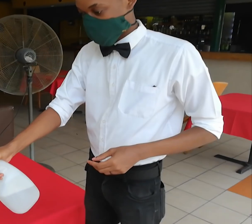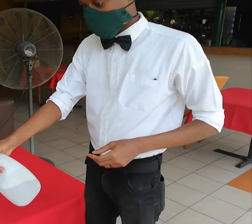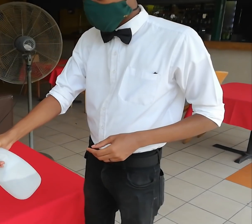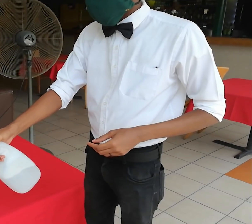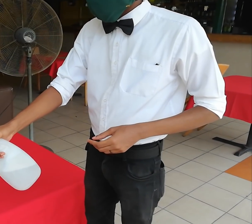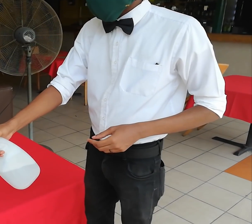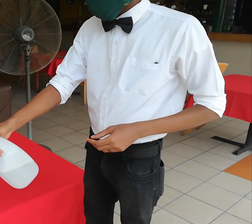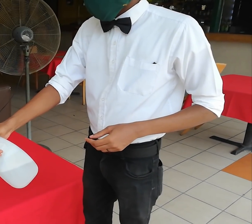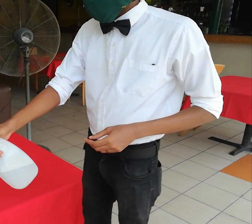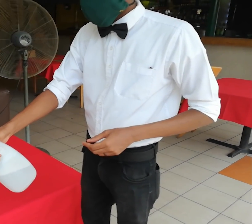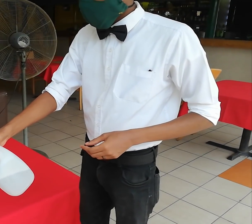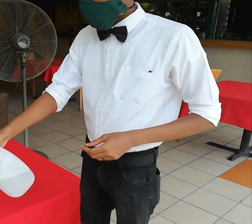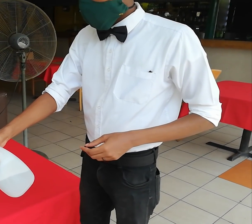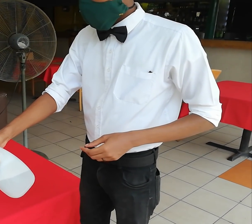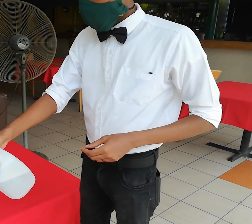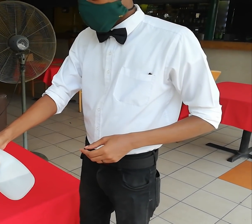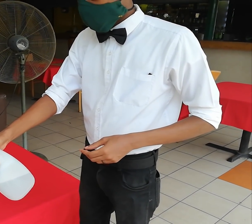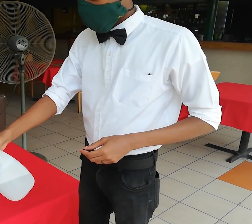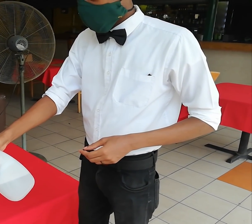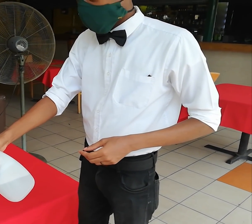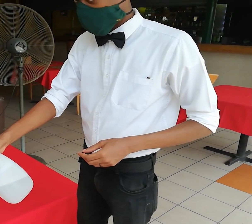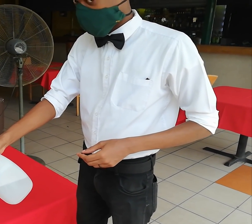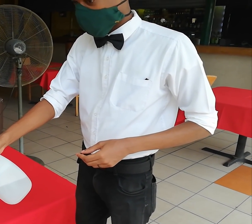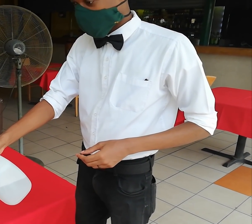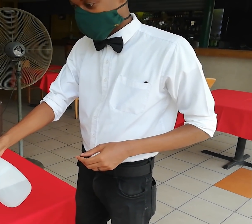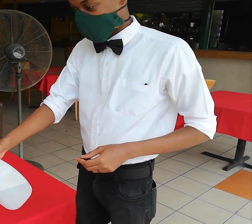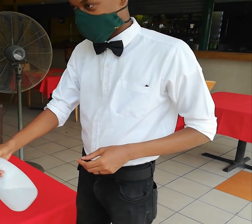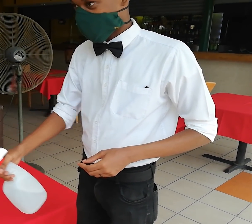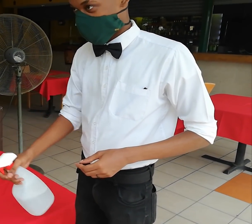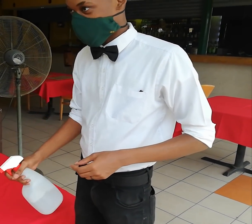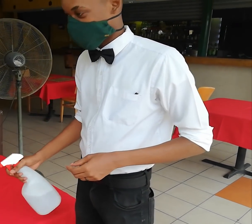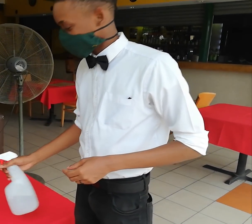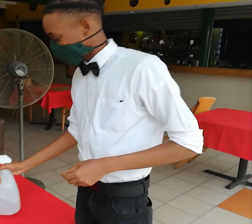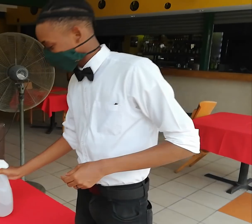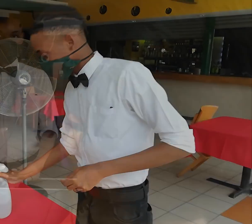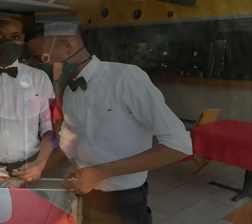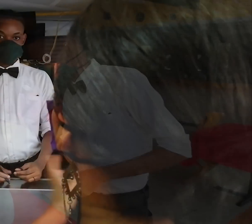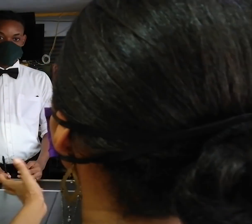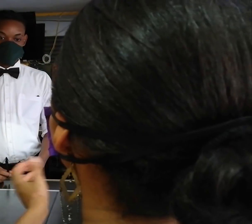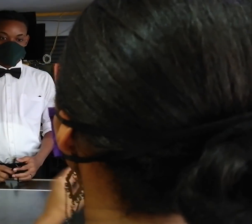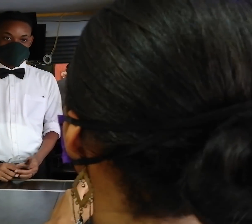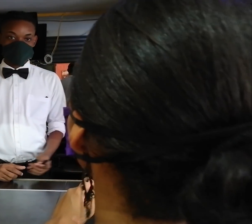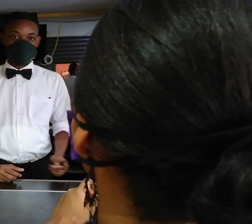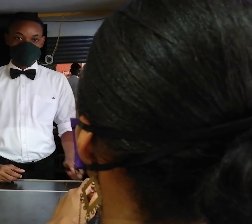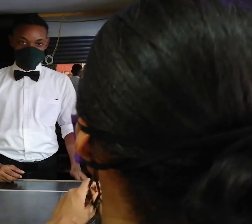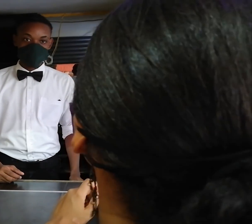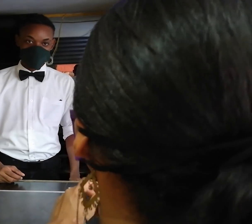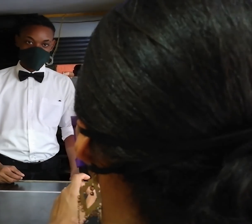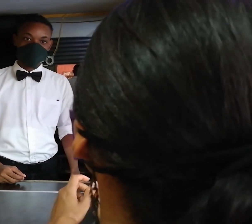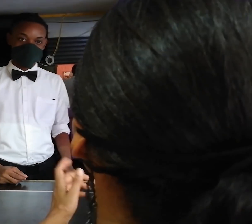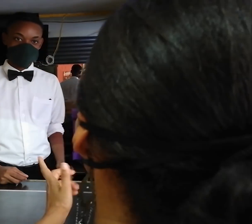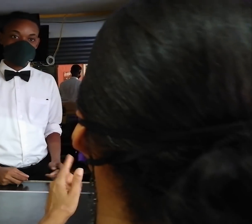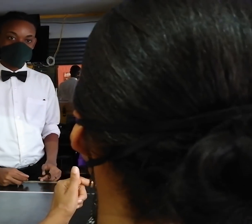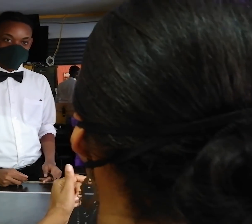Around. So first and foremost, persons have to sanitize and they have to wear their mask when they come in. Of course, you cannot eat with the mask on, but we just want to ensure